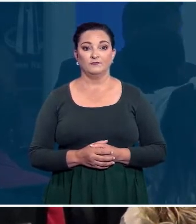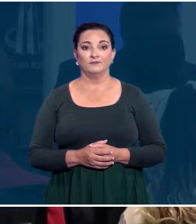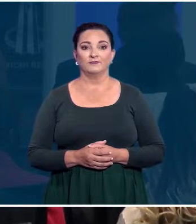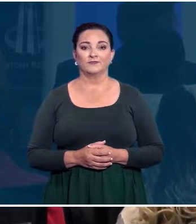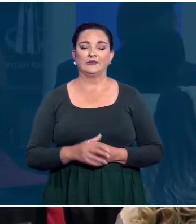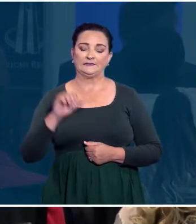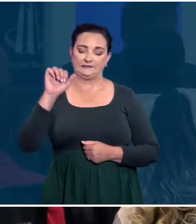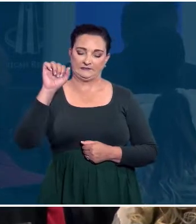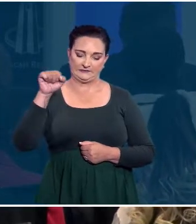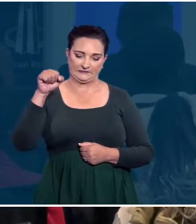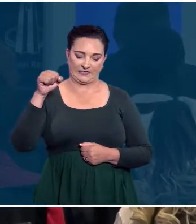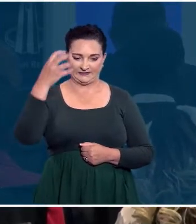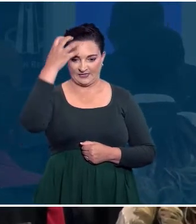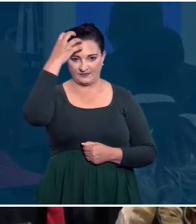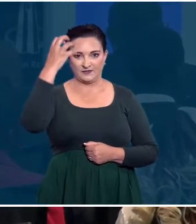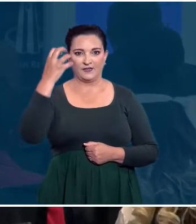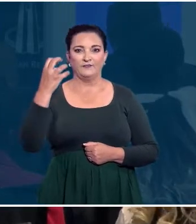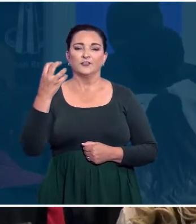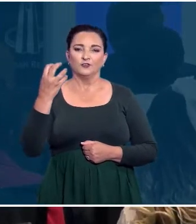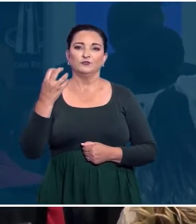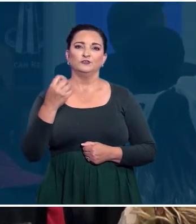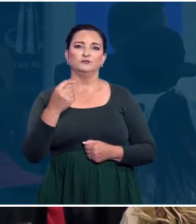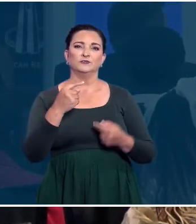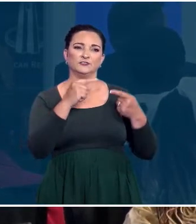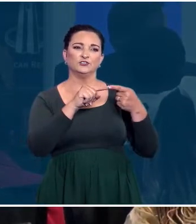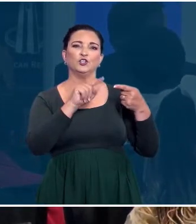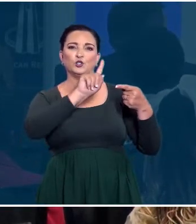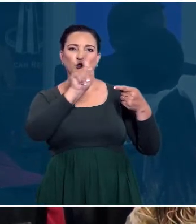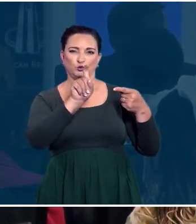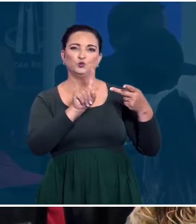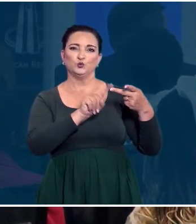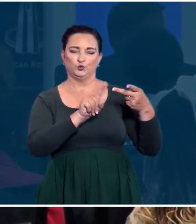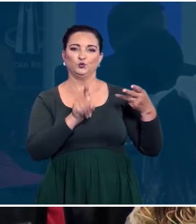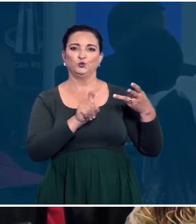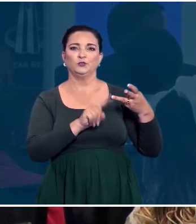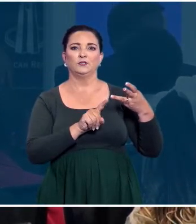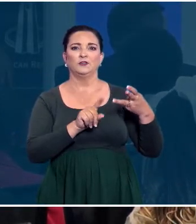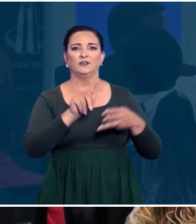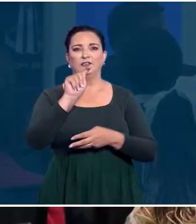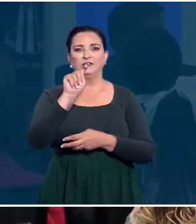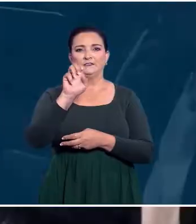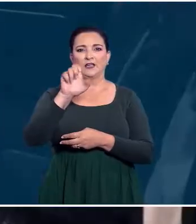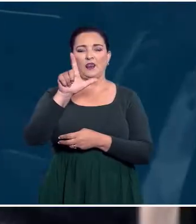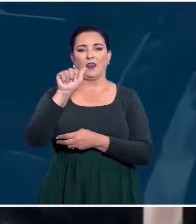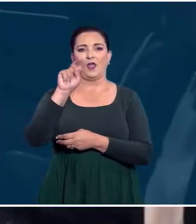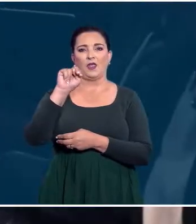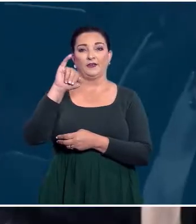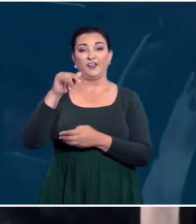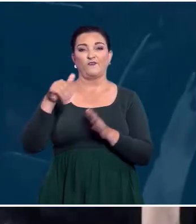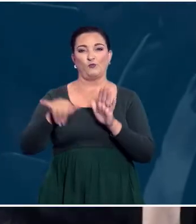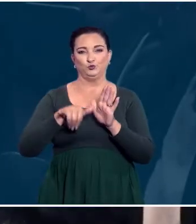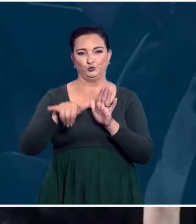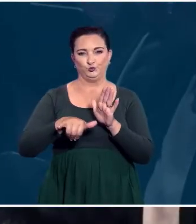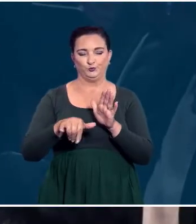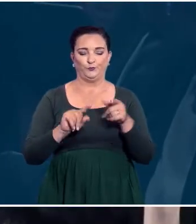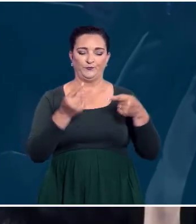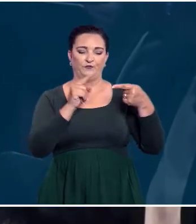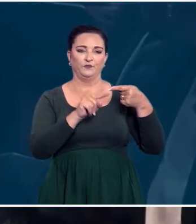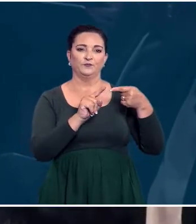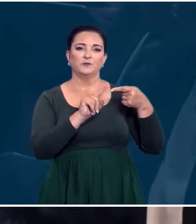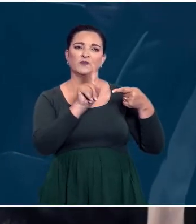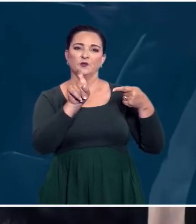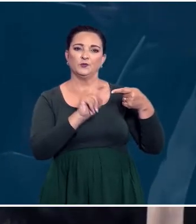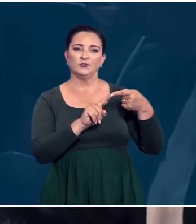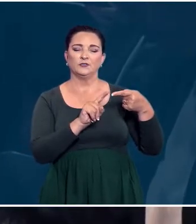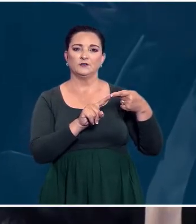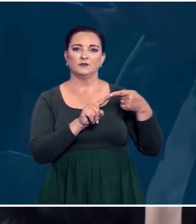Yes, Governor, we have a couple of questions from Putela Miene on YouTube. The first one